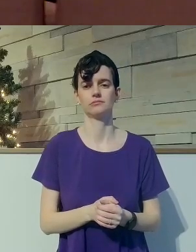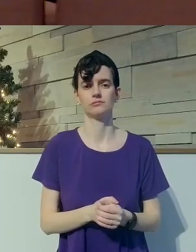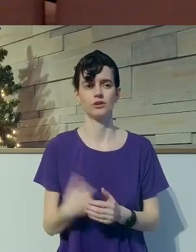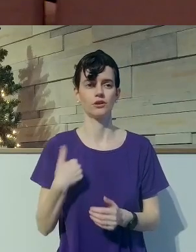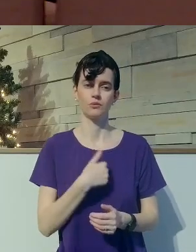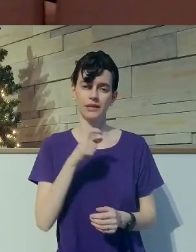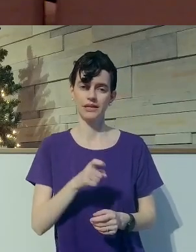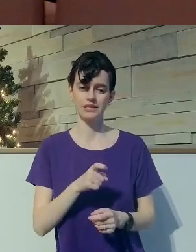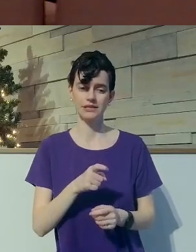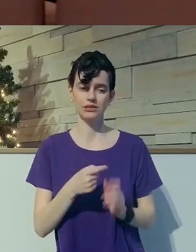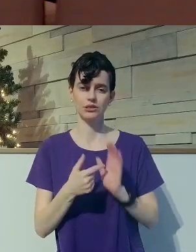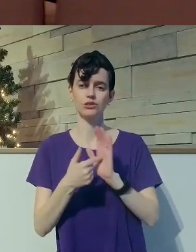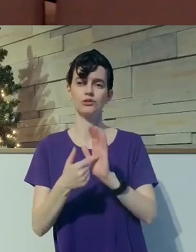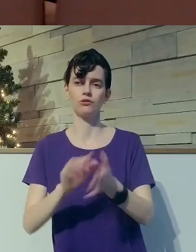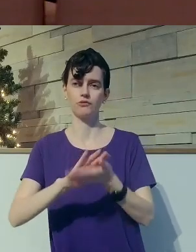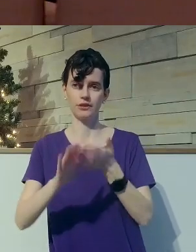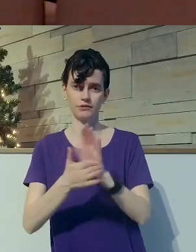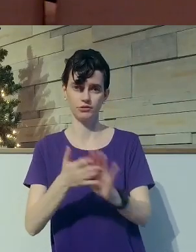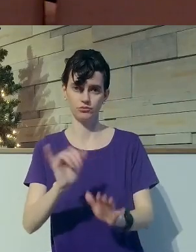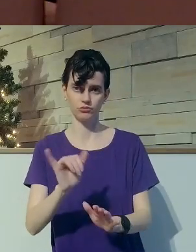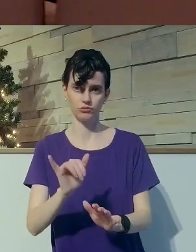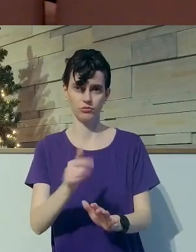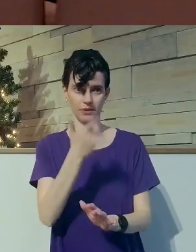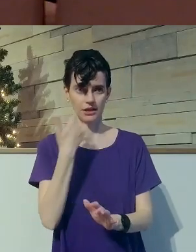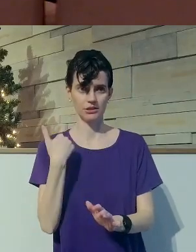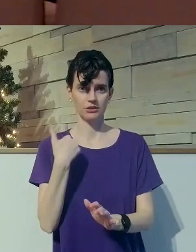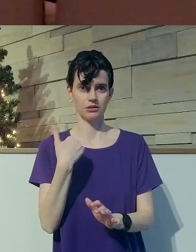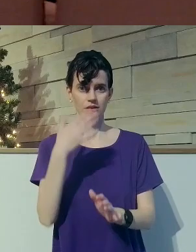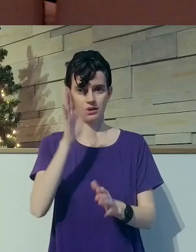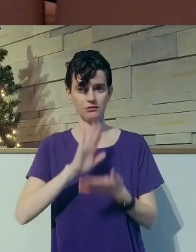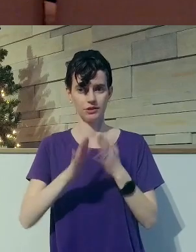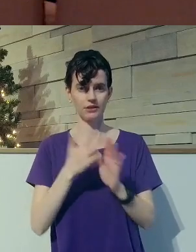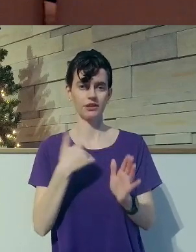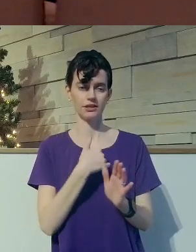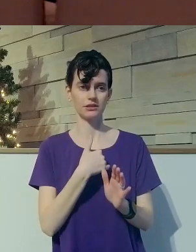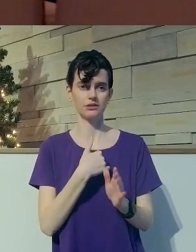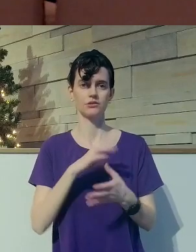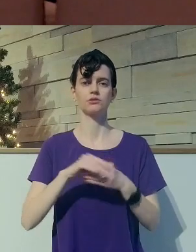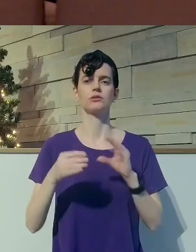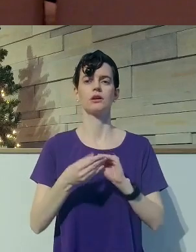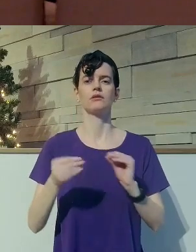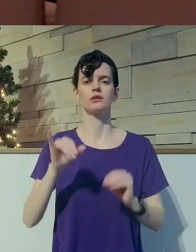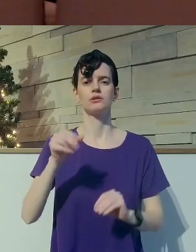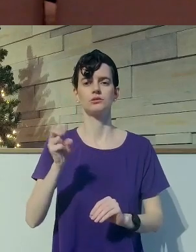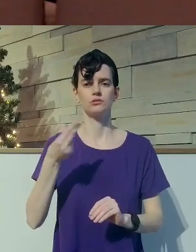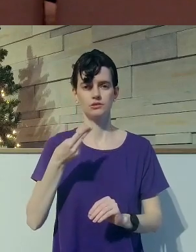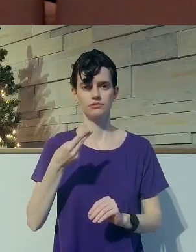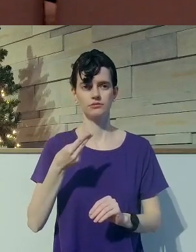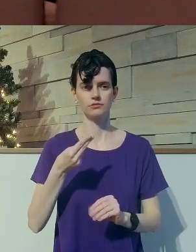And we need to extend forgiveness because we have been forgiven. The story of Joseph is a great